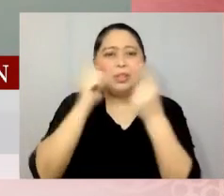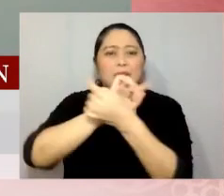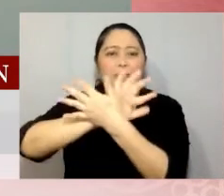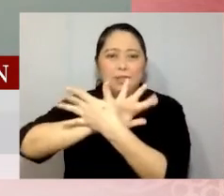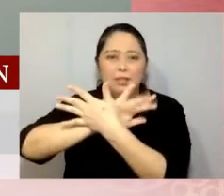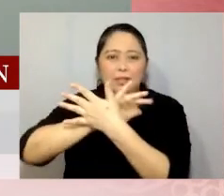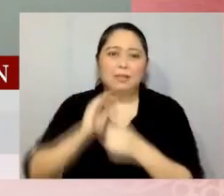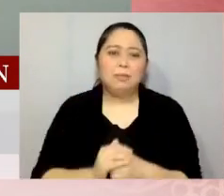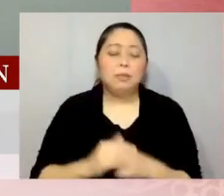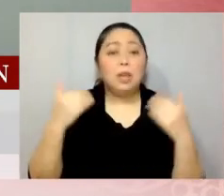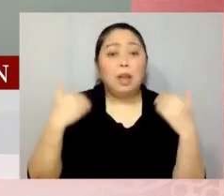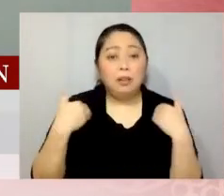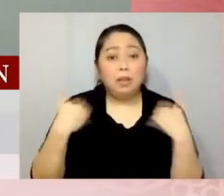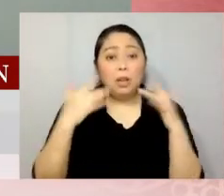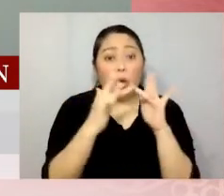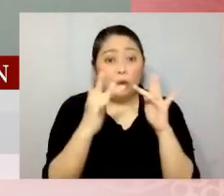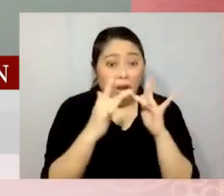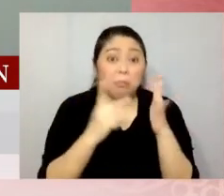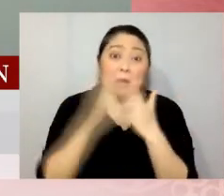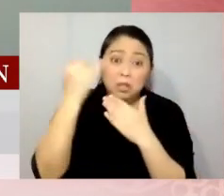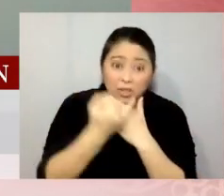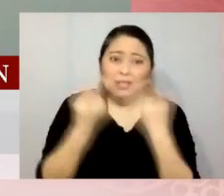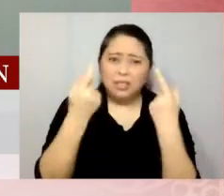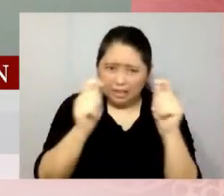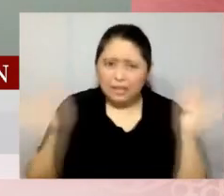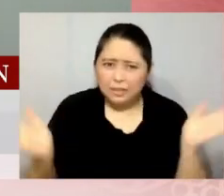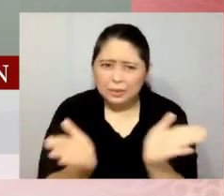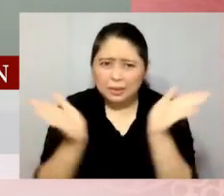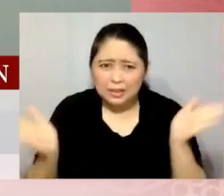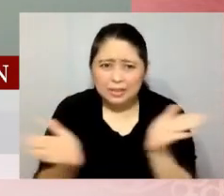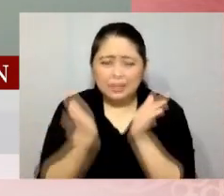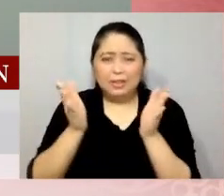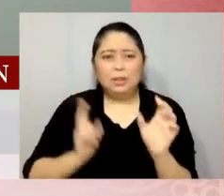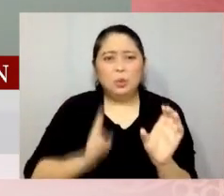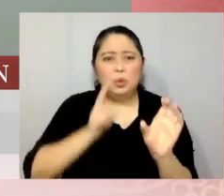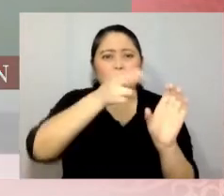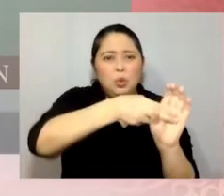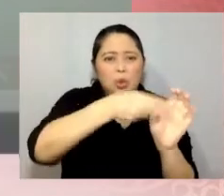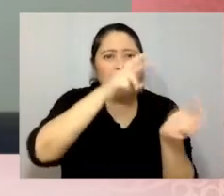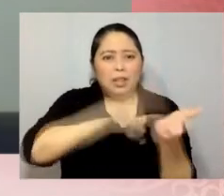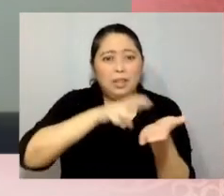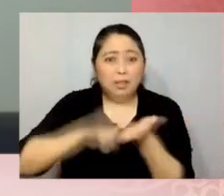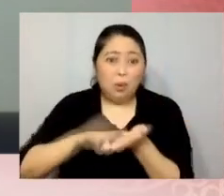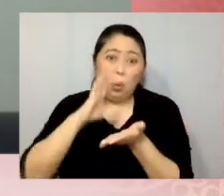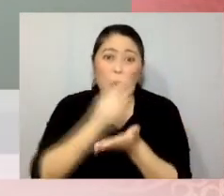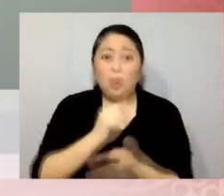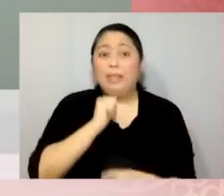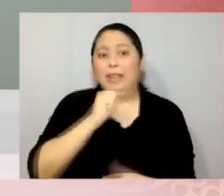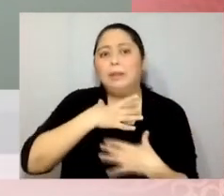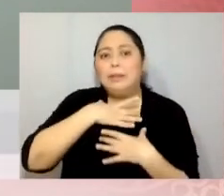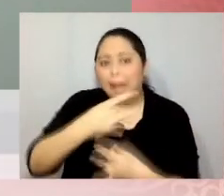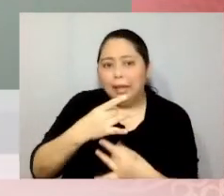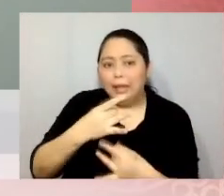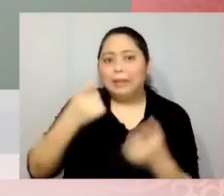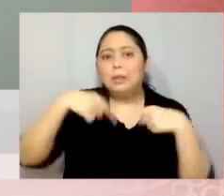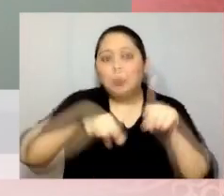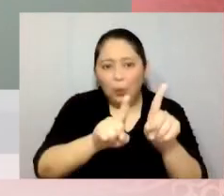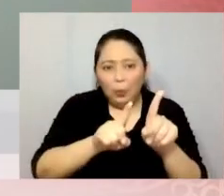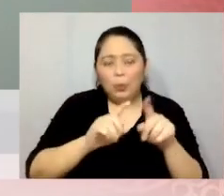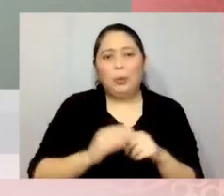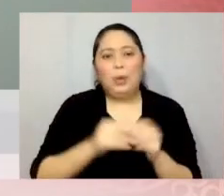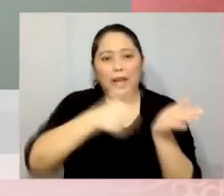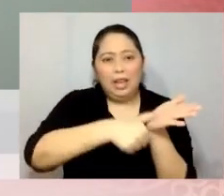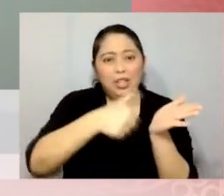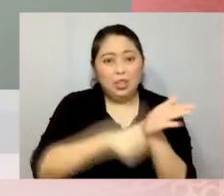to have the participation of those who are at least apprehensive in coming into the office of the election officer, to